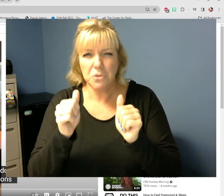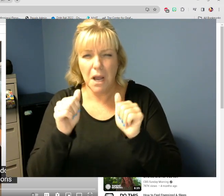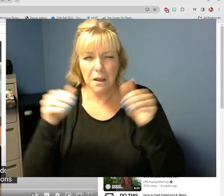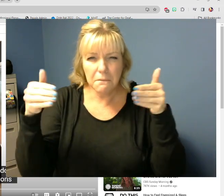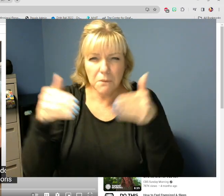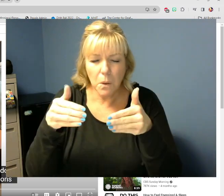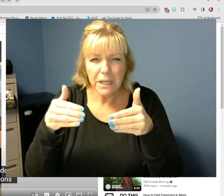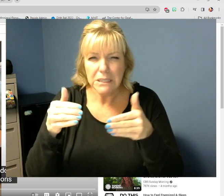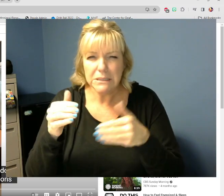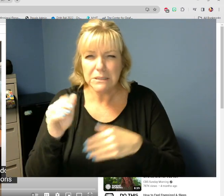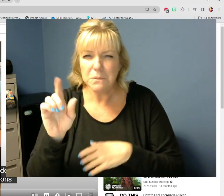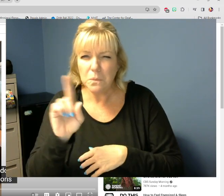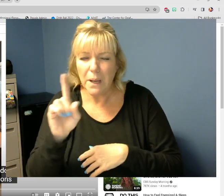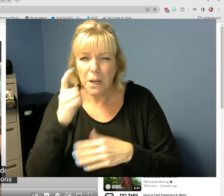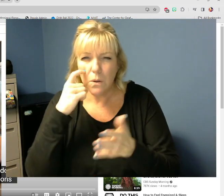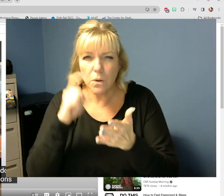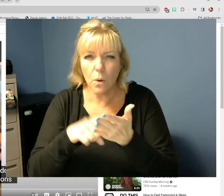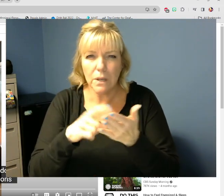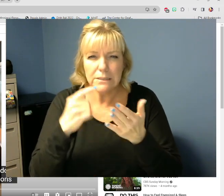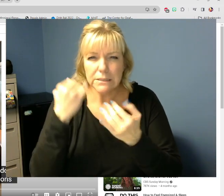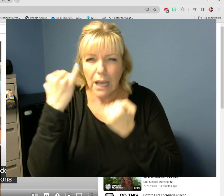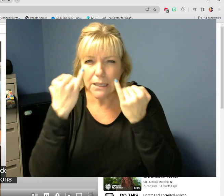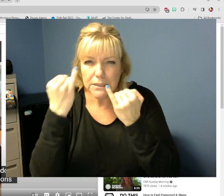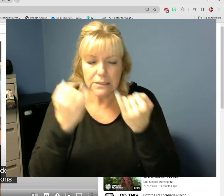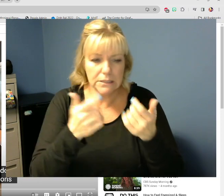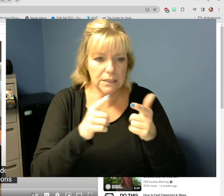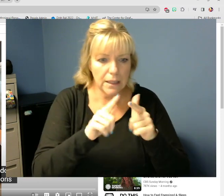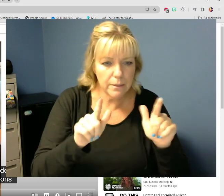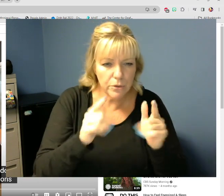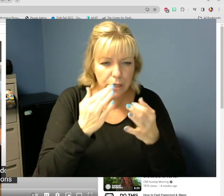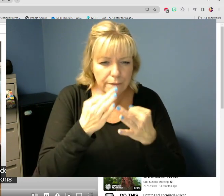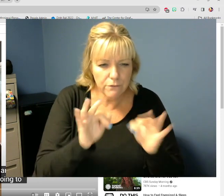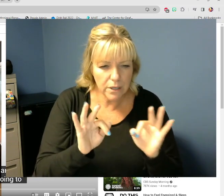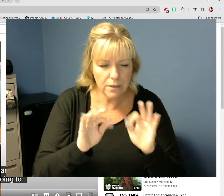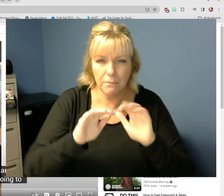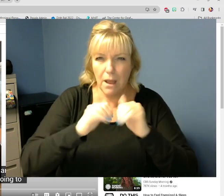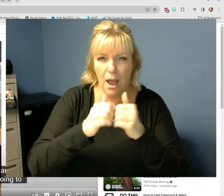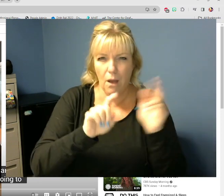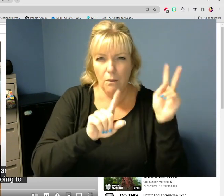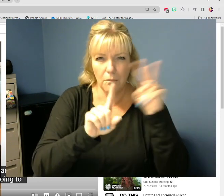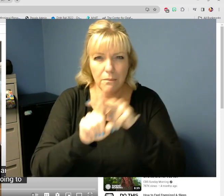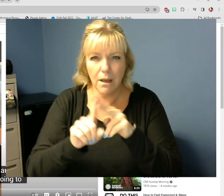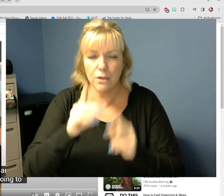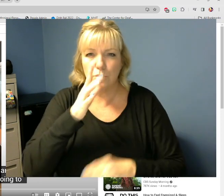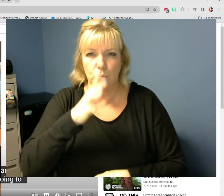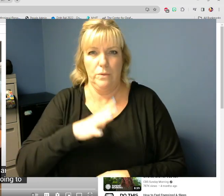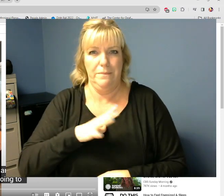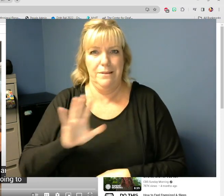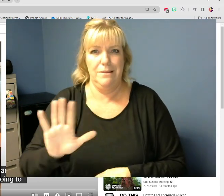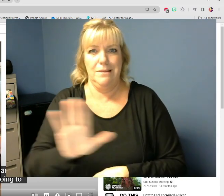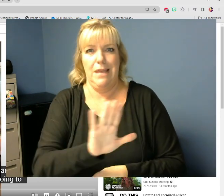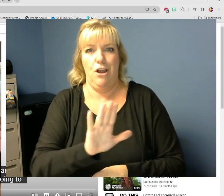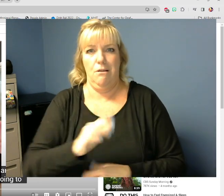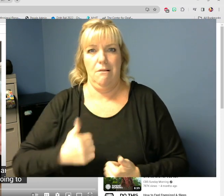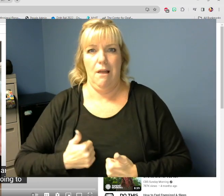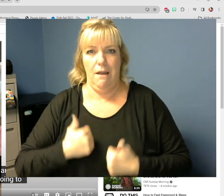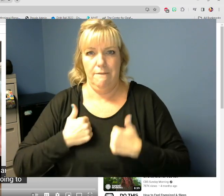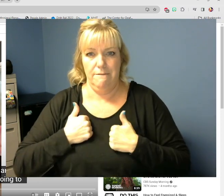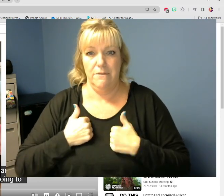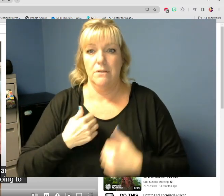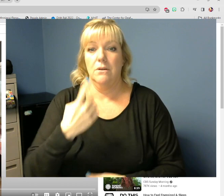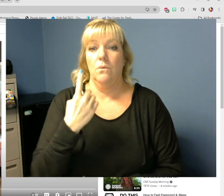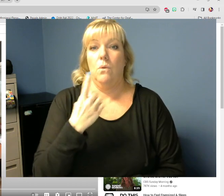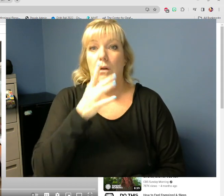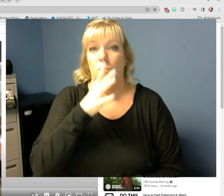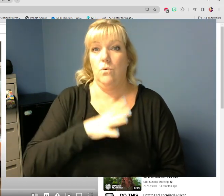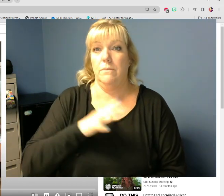of liberty and freedom being applied to women's conditions? And we're going to see Abigail Adams in her famous Remember the Ladies is